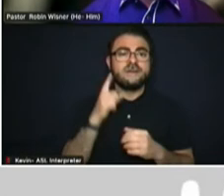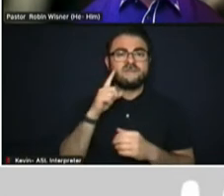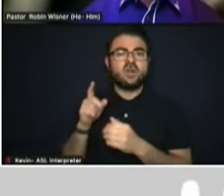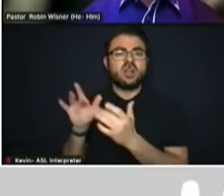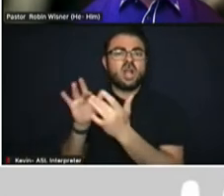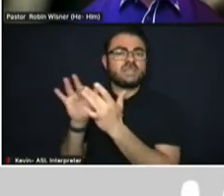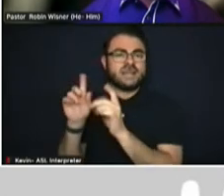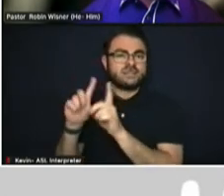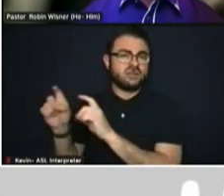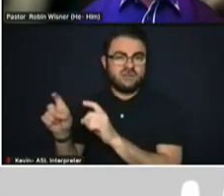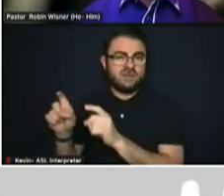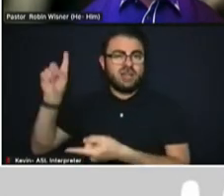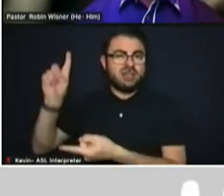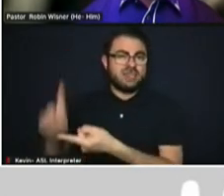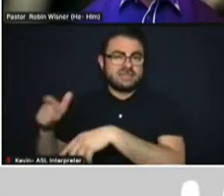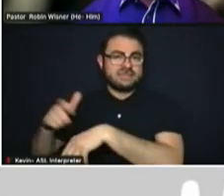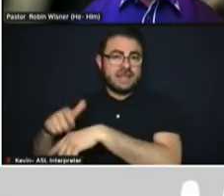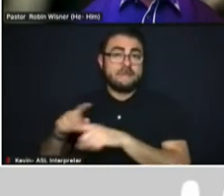So